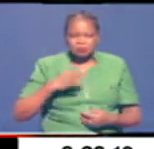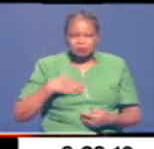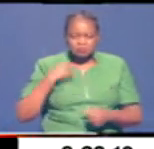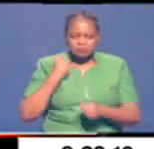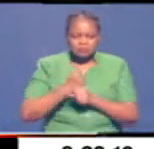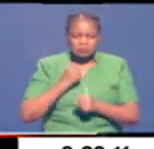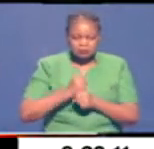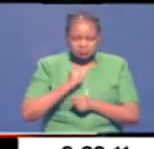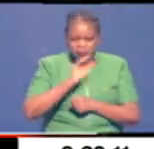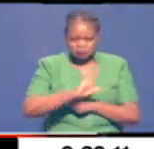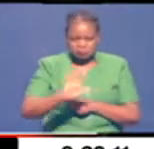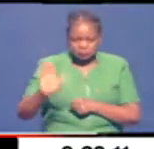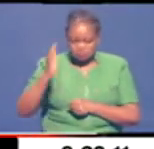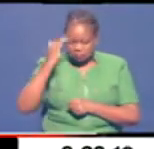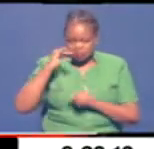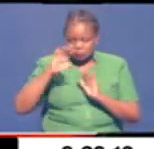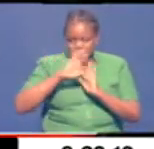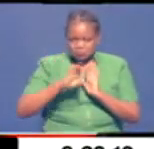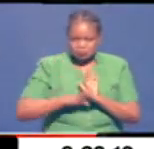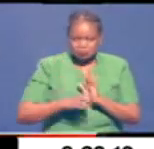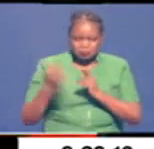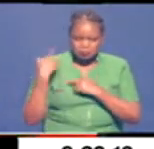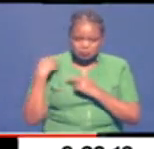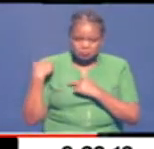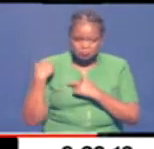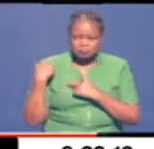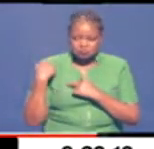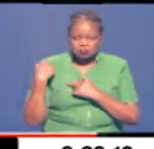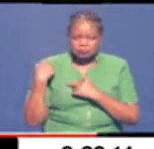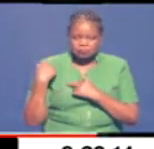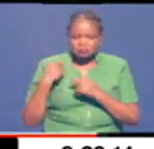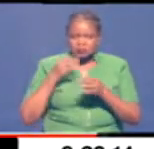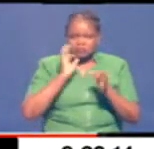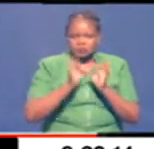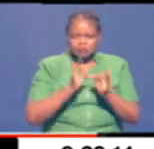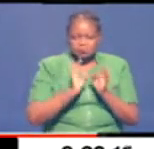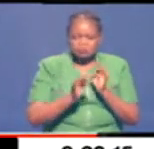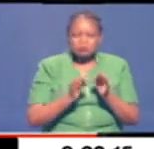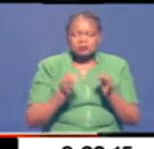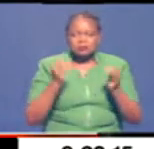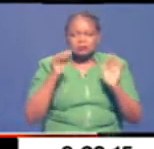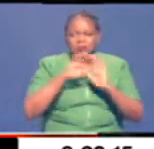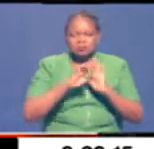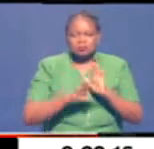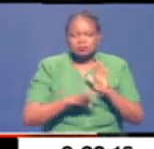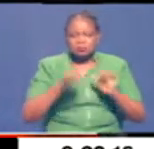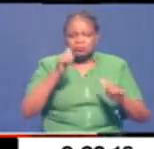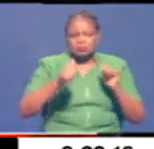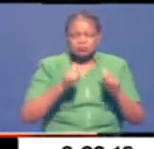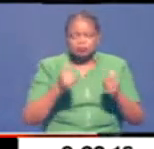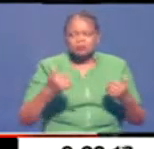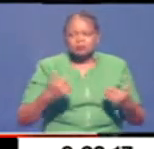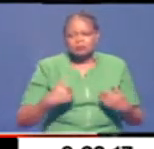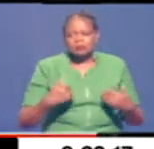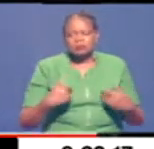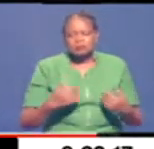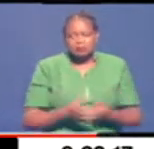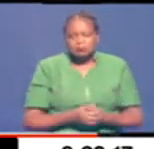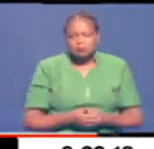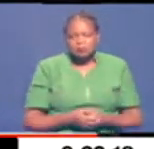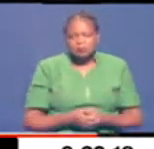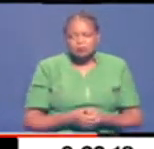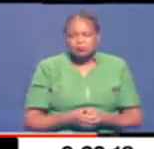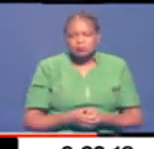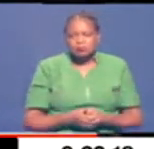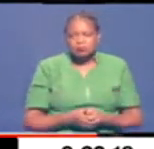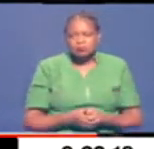their constitutional duty of interpreting the Constitution, for which I have no